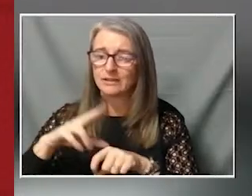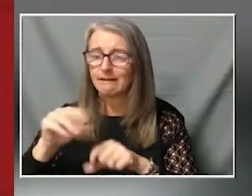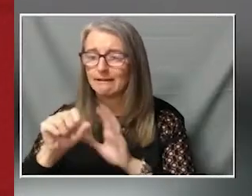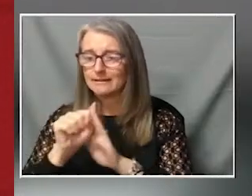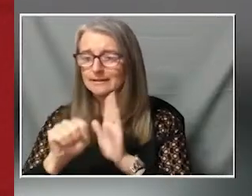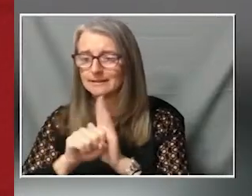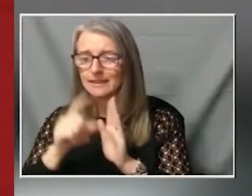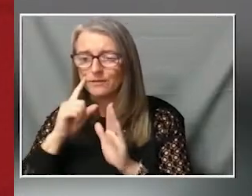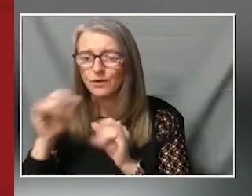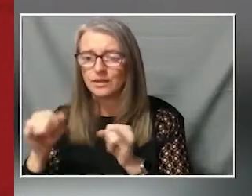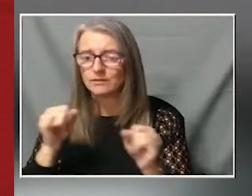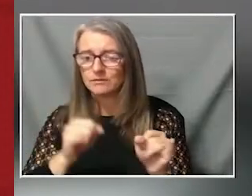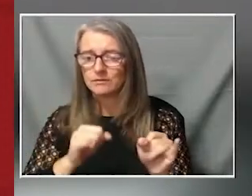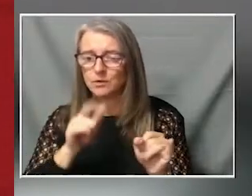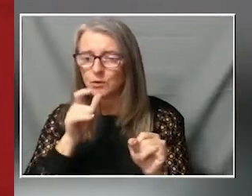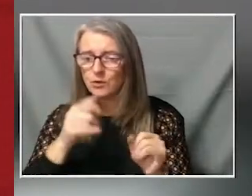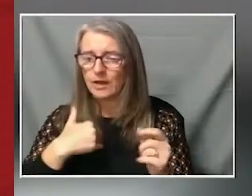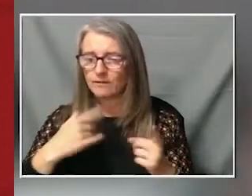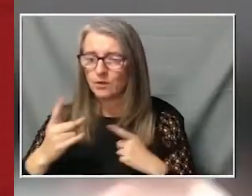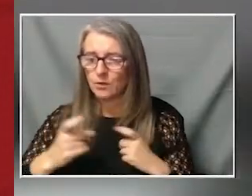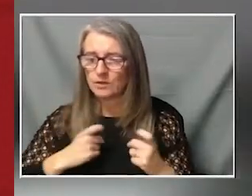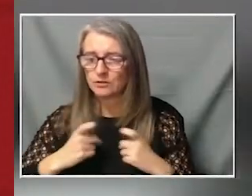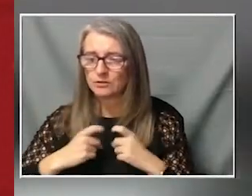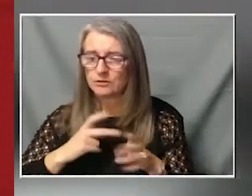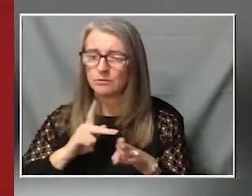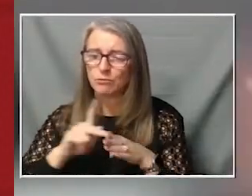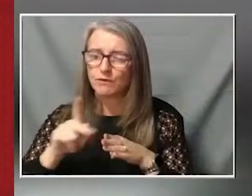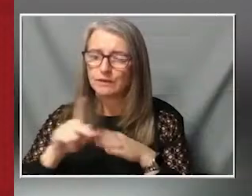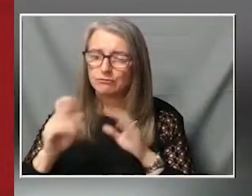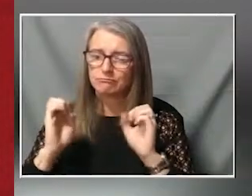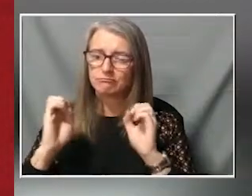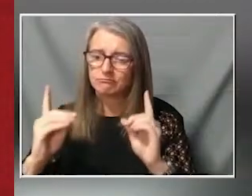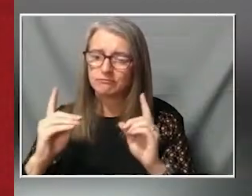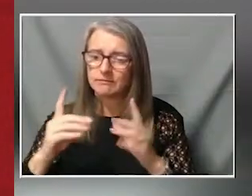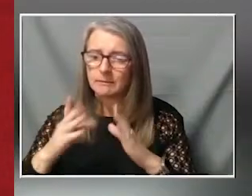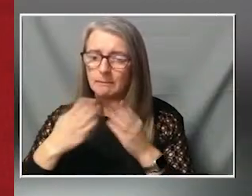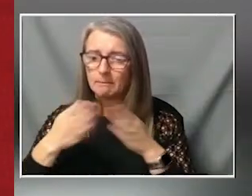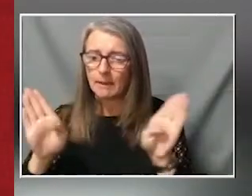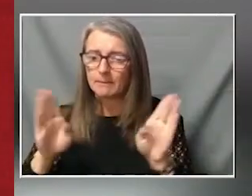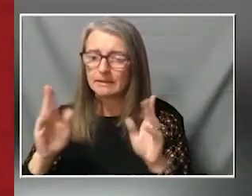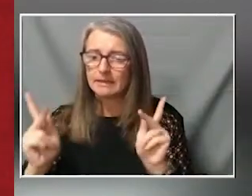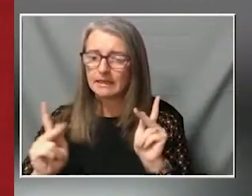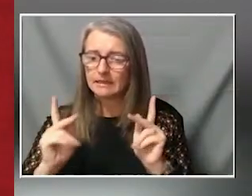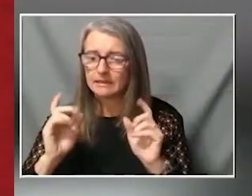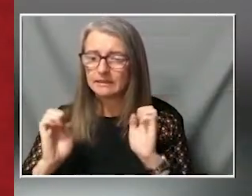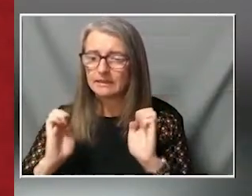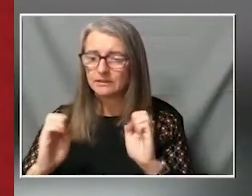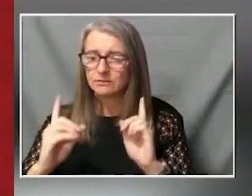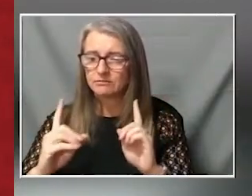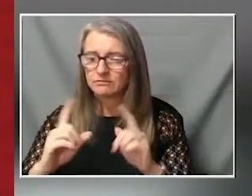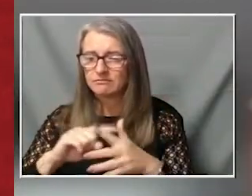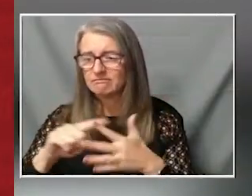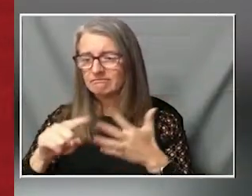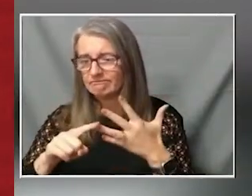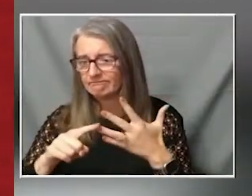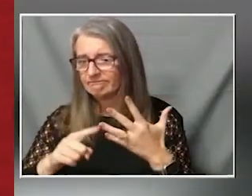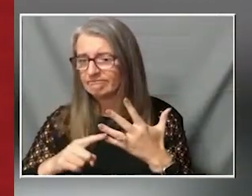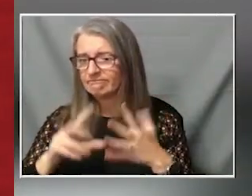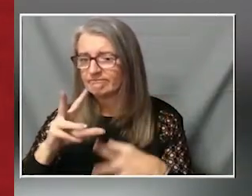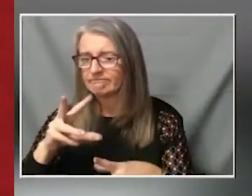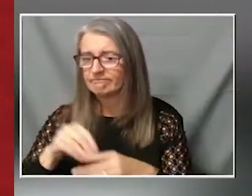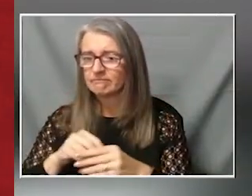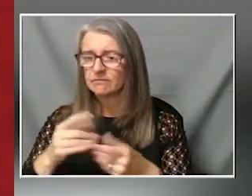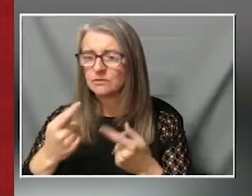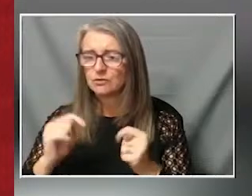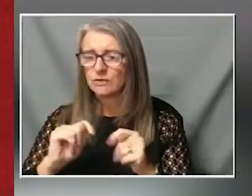for individuals with questions on radon. We also do professional education, public education, any number of other things, including